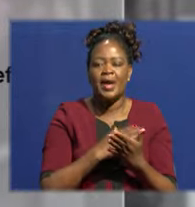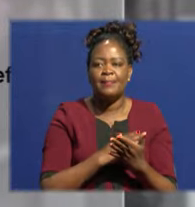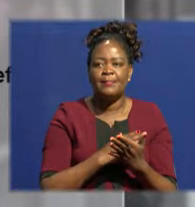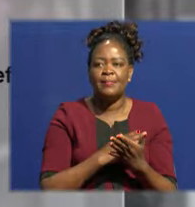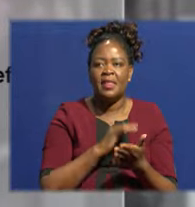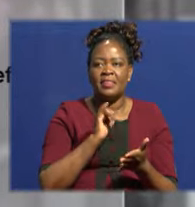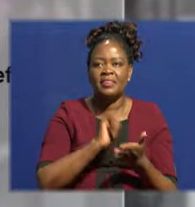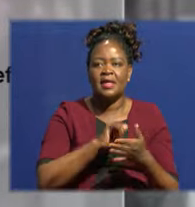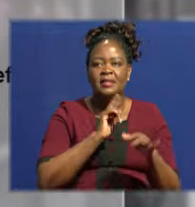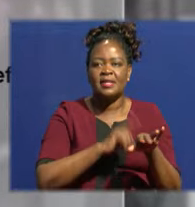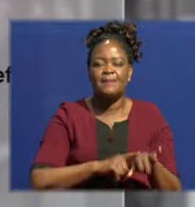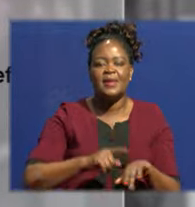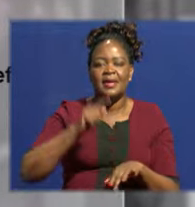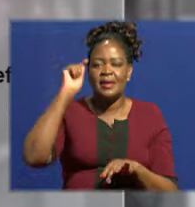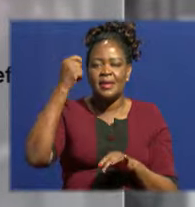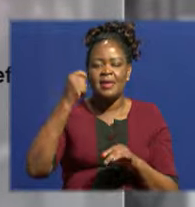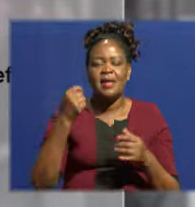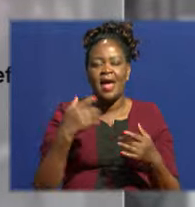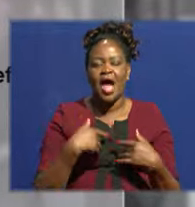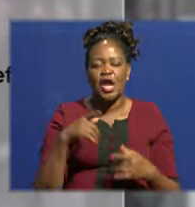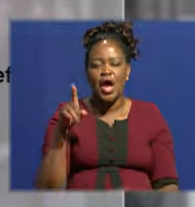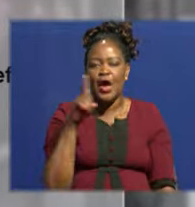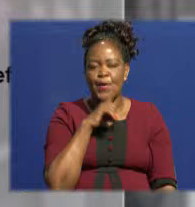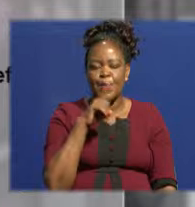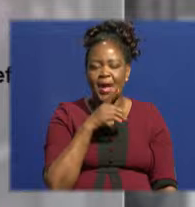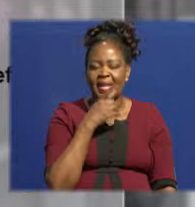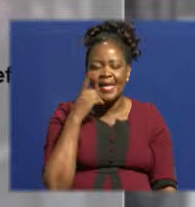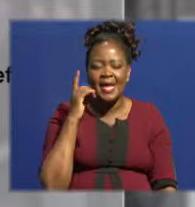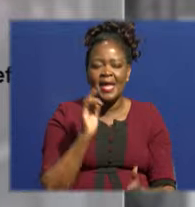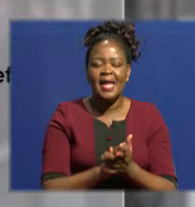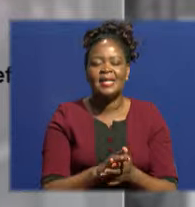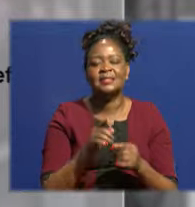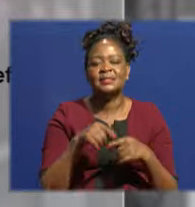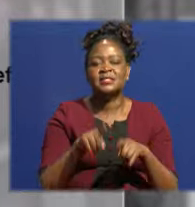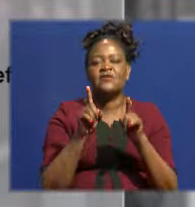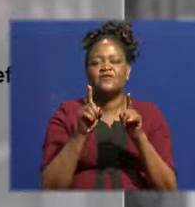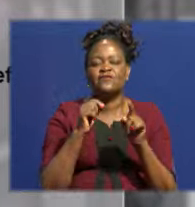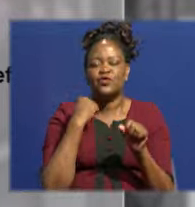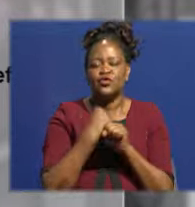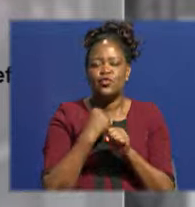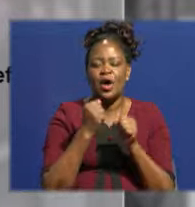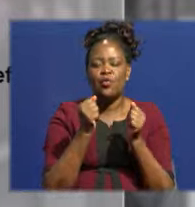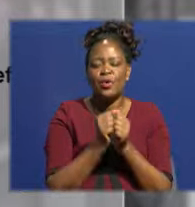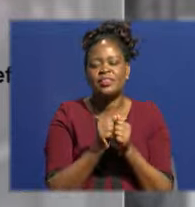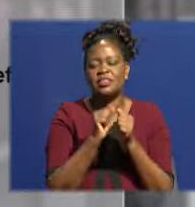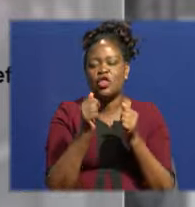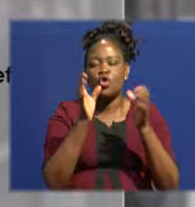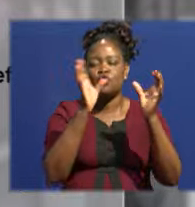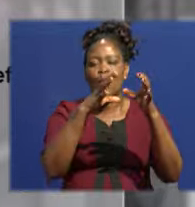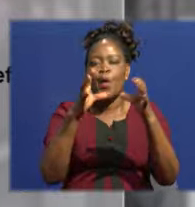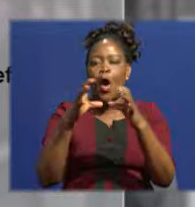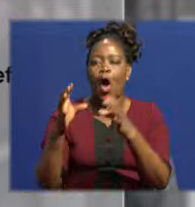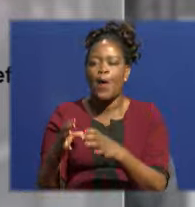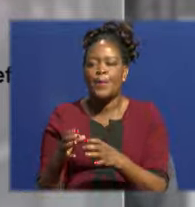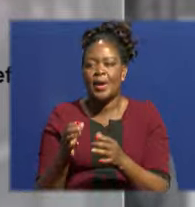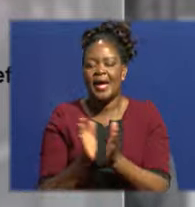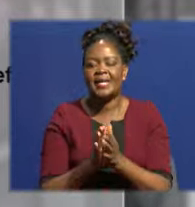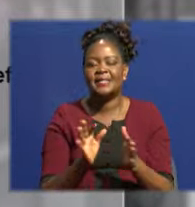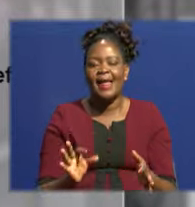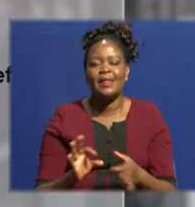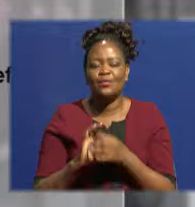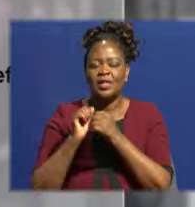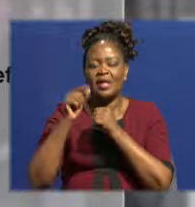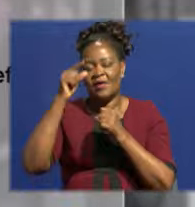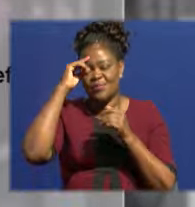the time, Kenya was facing severe drought, and Karume's task was to work with humanitarian agencies and liaise with other